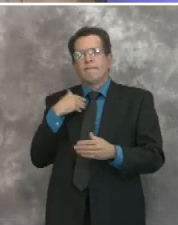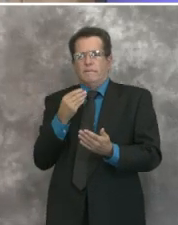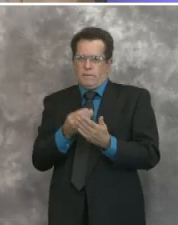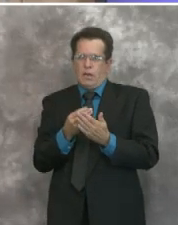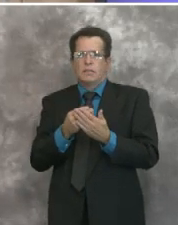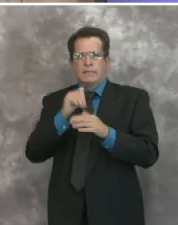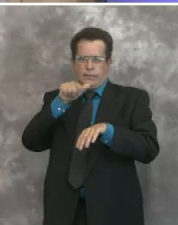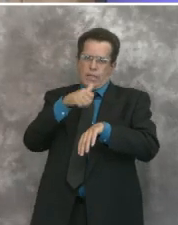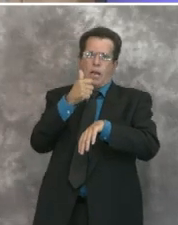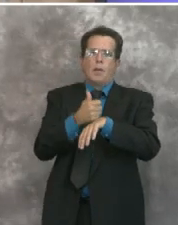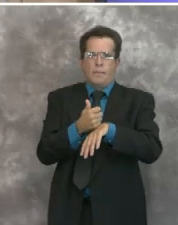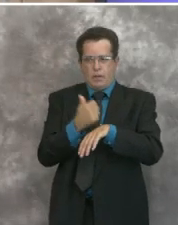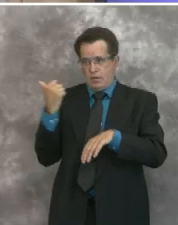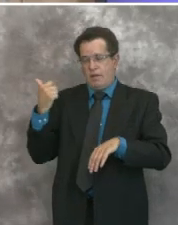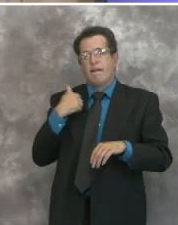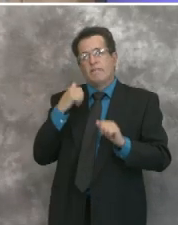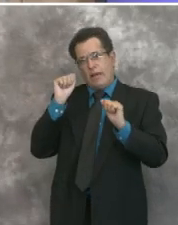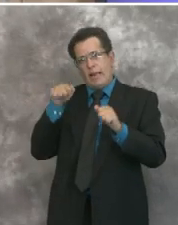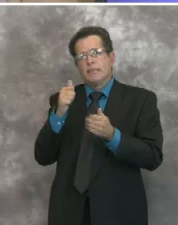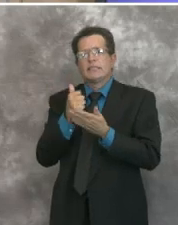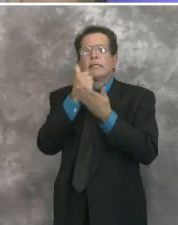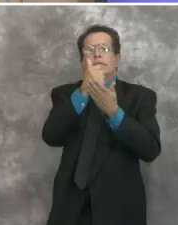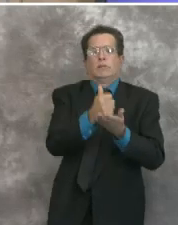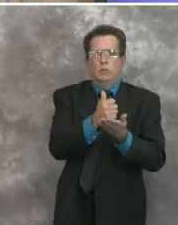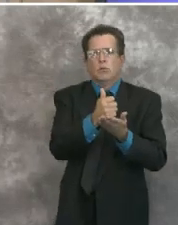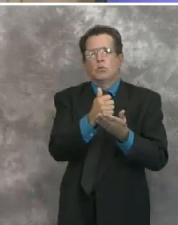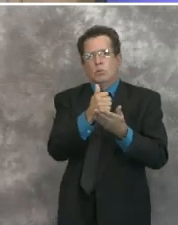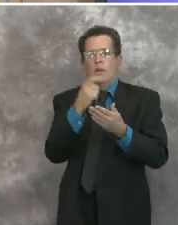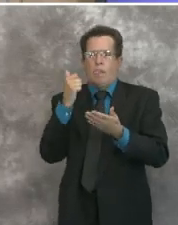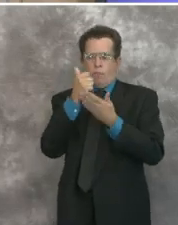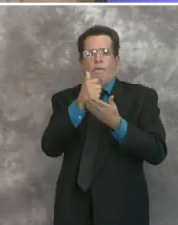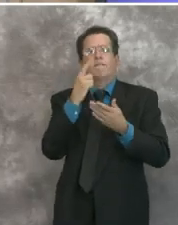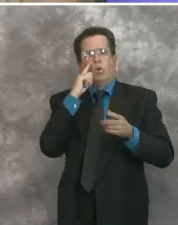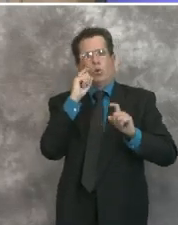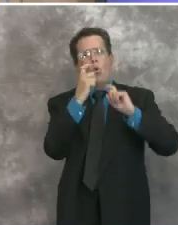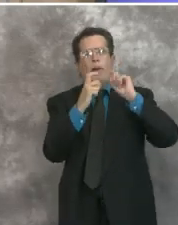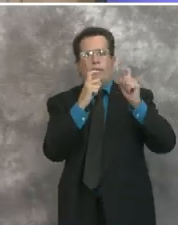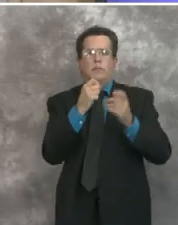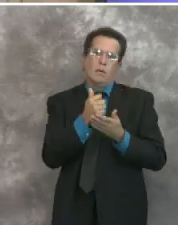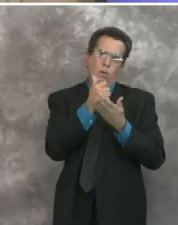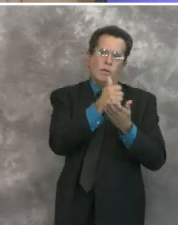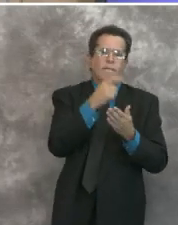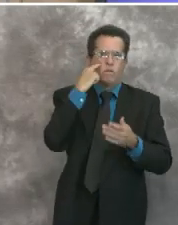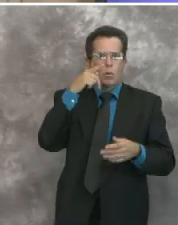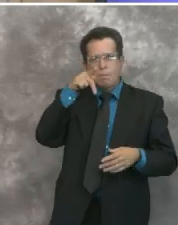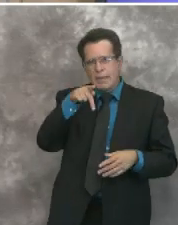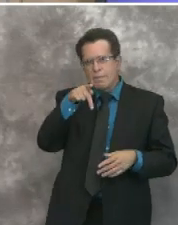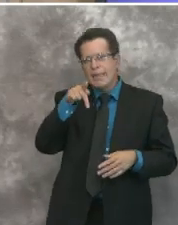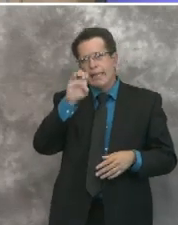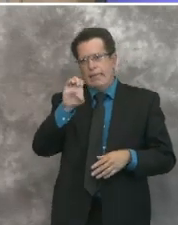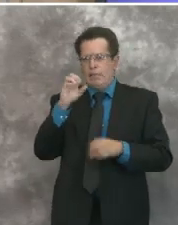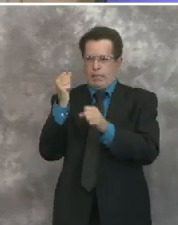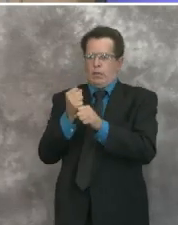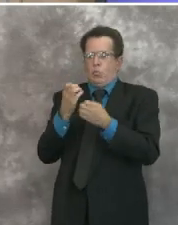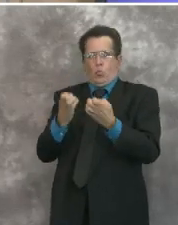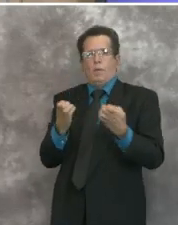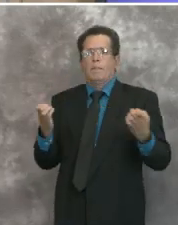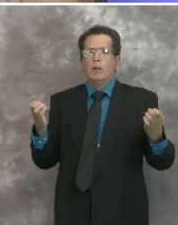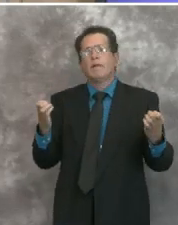Foundation to assist in acquiring, through those donations, acquiring PPEs and other equipment